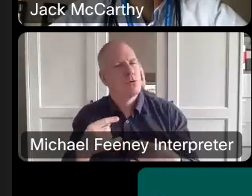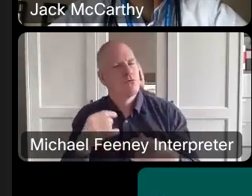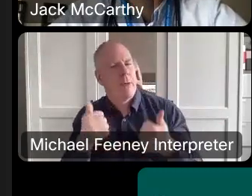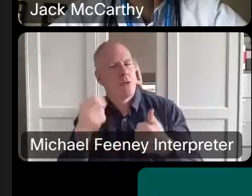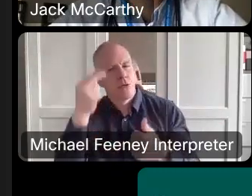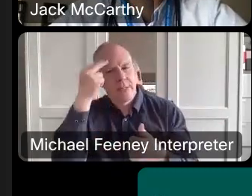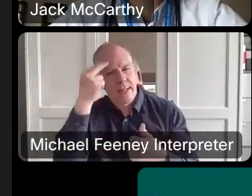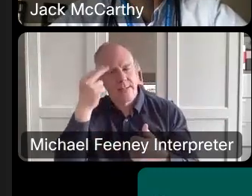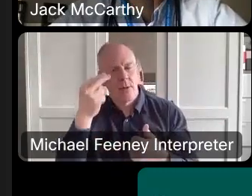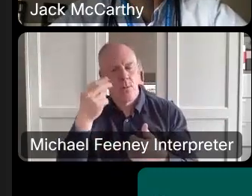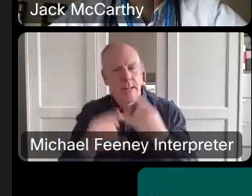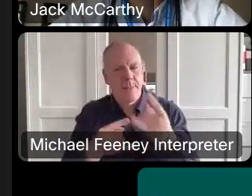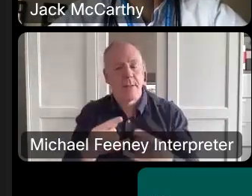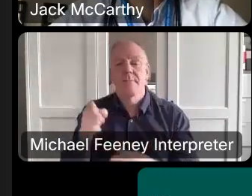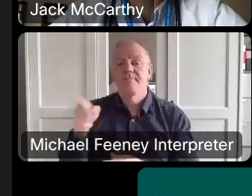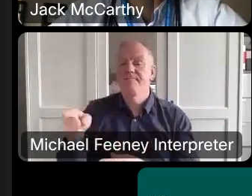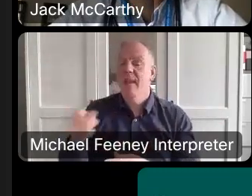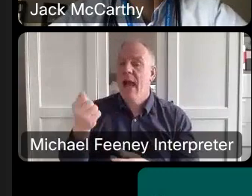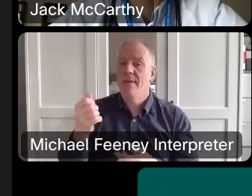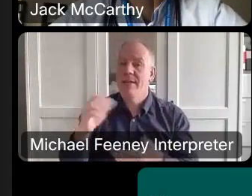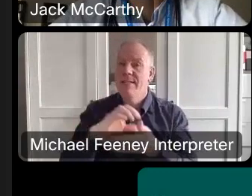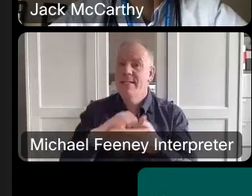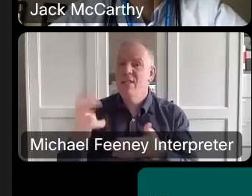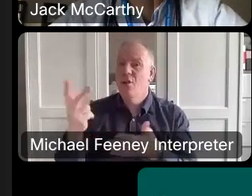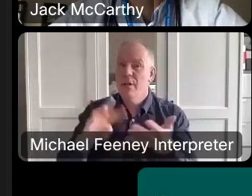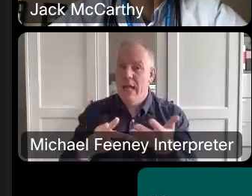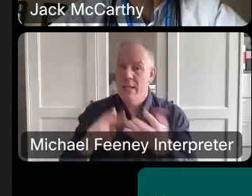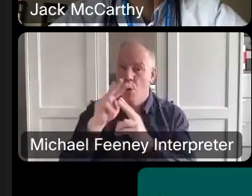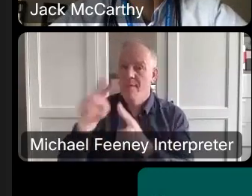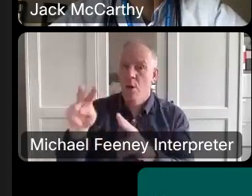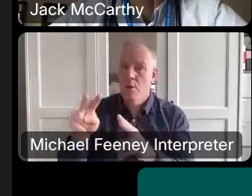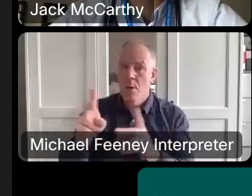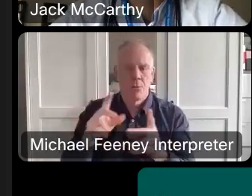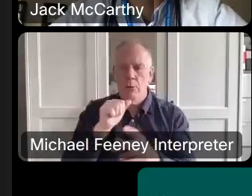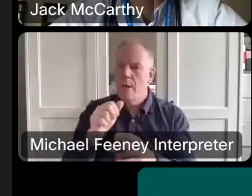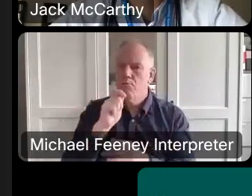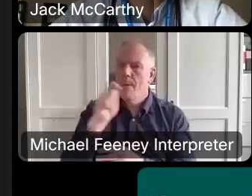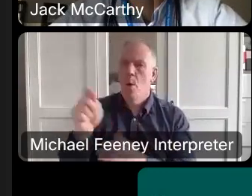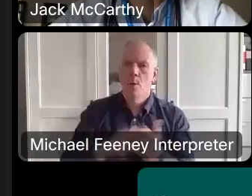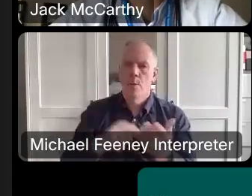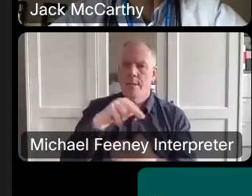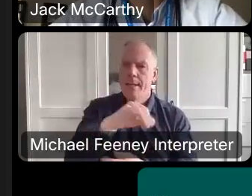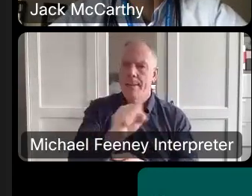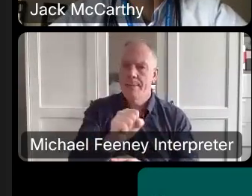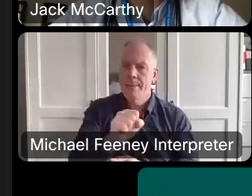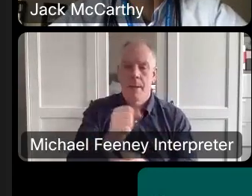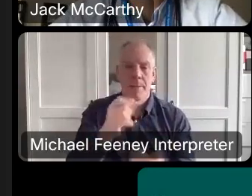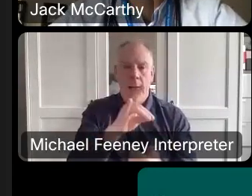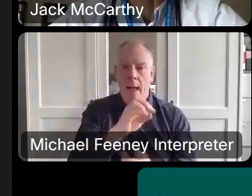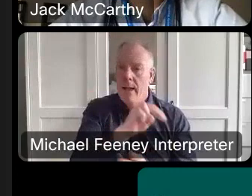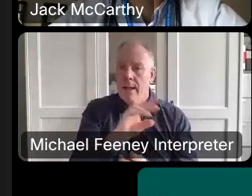is a question there about how does Section 39 submit notification, as currently we're not reporting on NIMS. It might be one for Helen or for